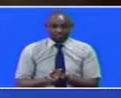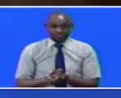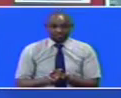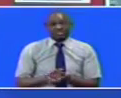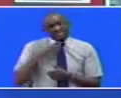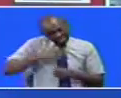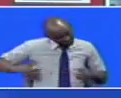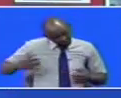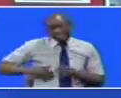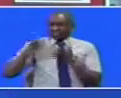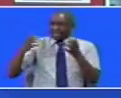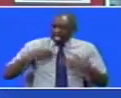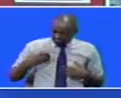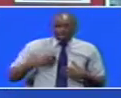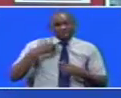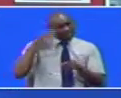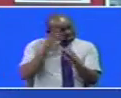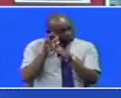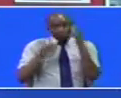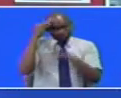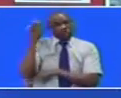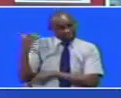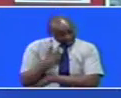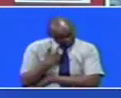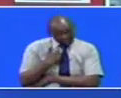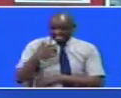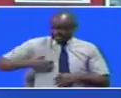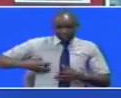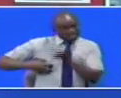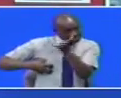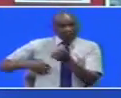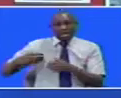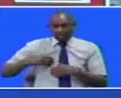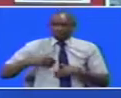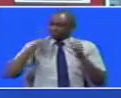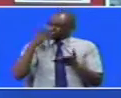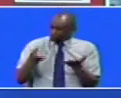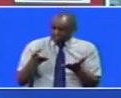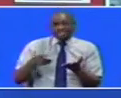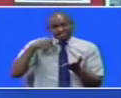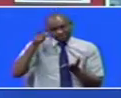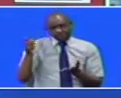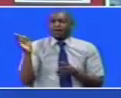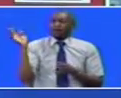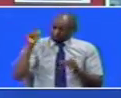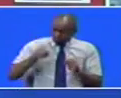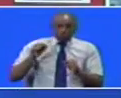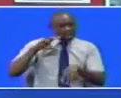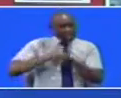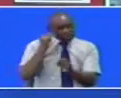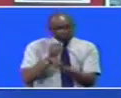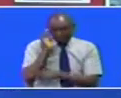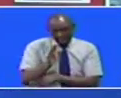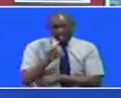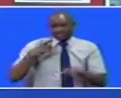Among the refugees, there are still a lot of professionals. These people have to give up the possibility of ever finding a job at the level they